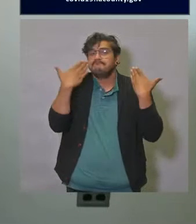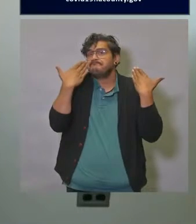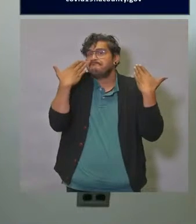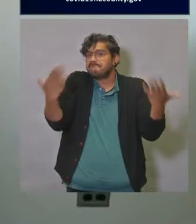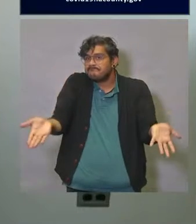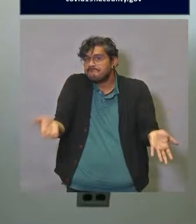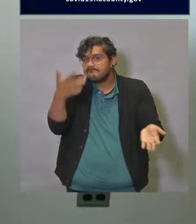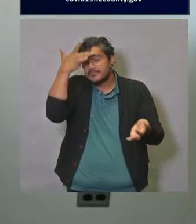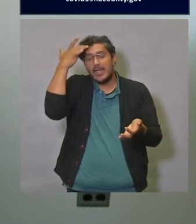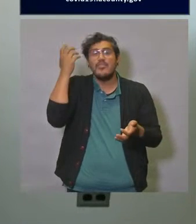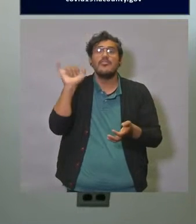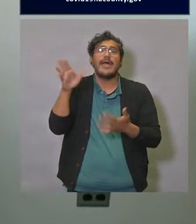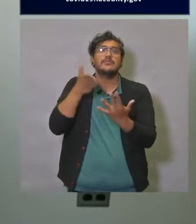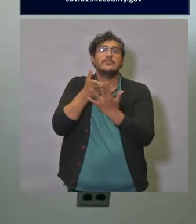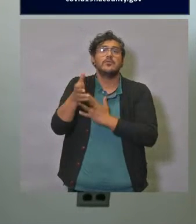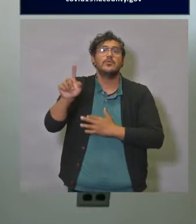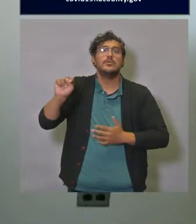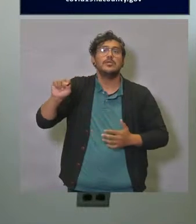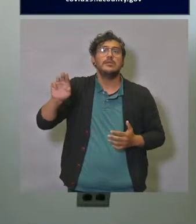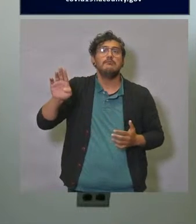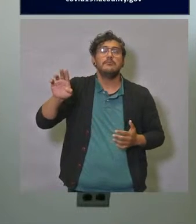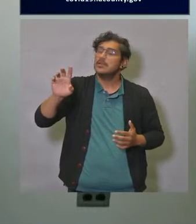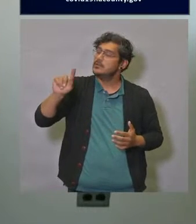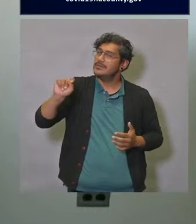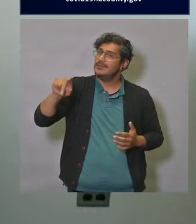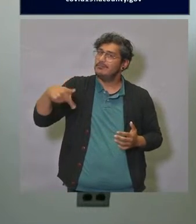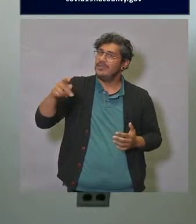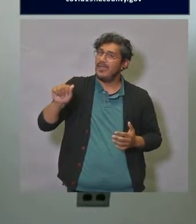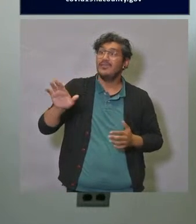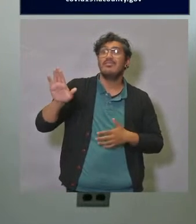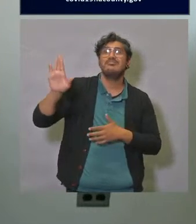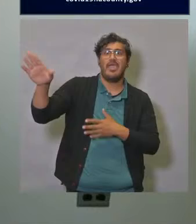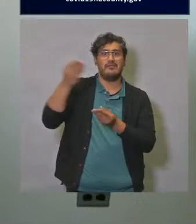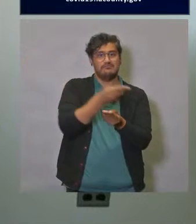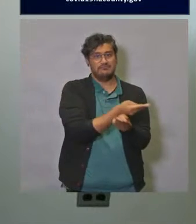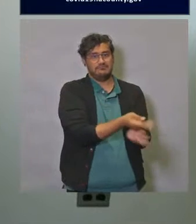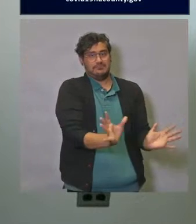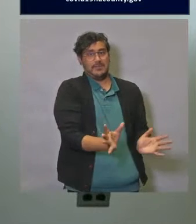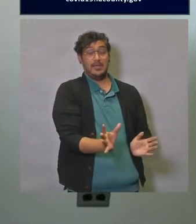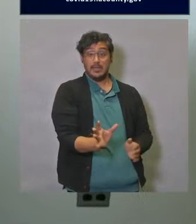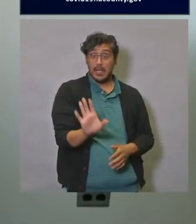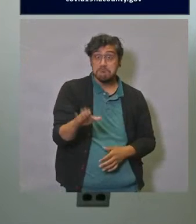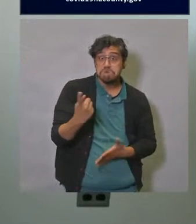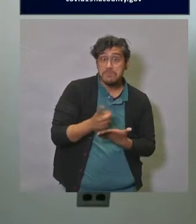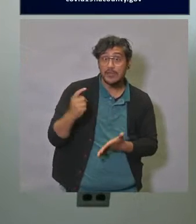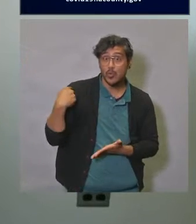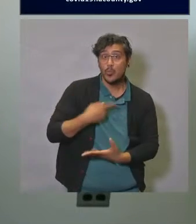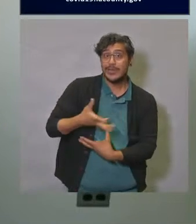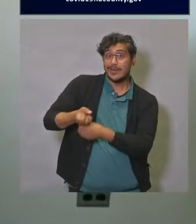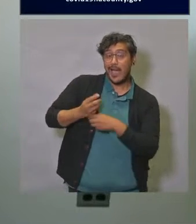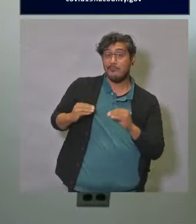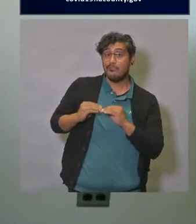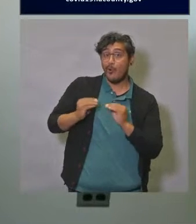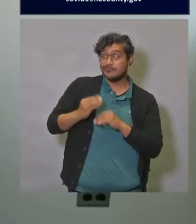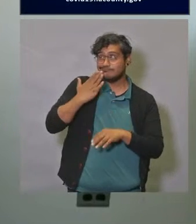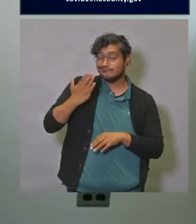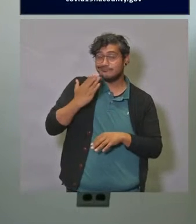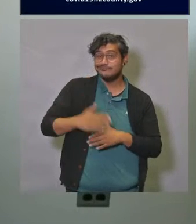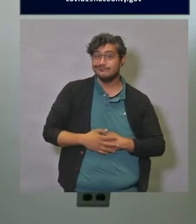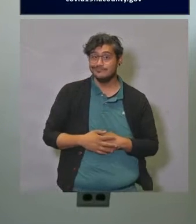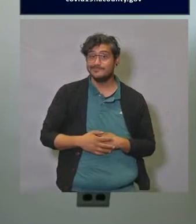through the TPA and then they do a redistribution. And we did get extra doses last week and we were grateful for those extra